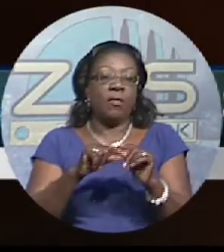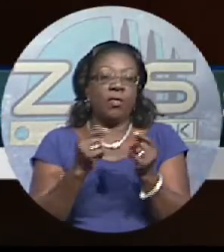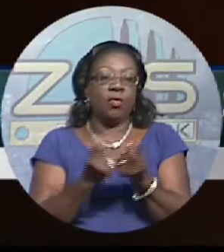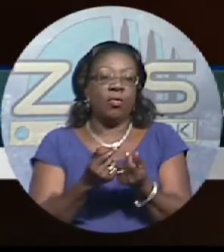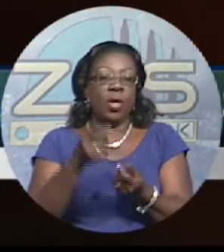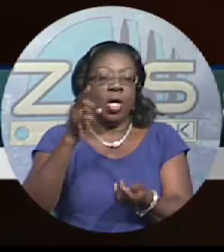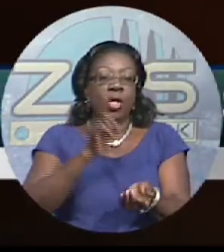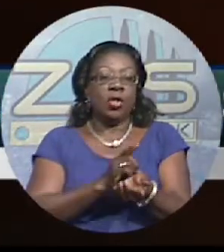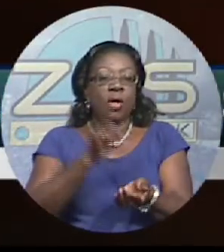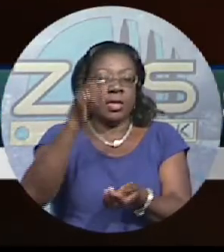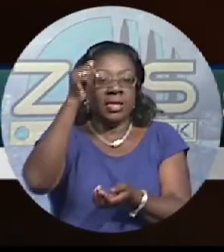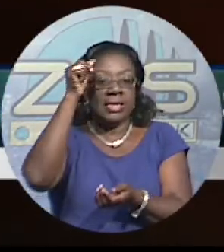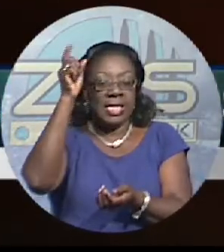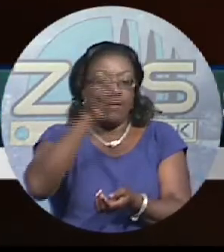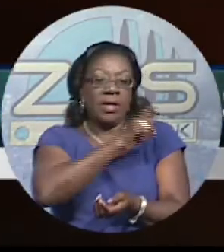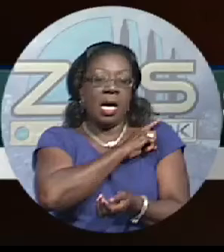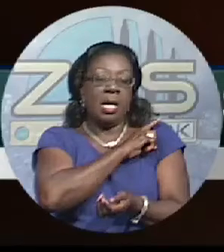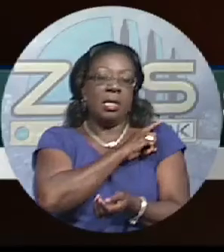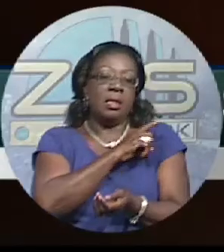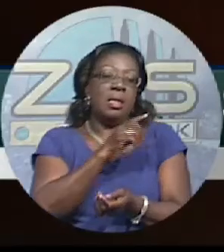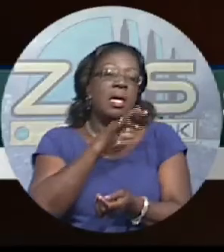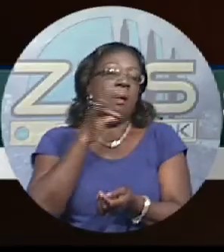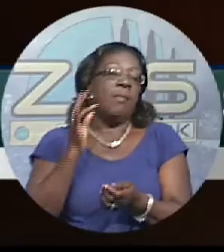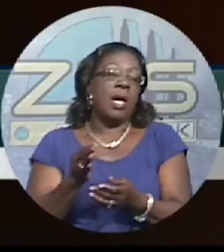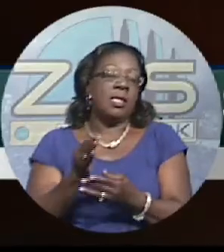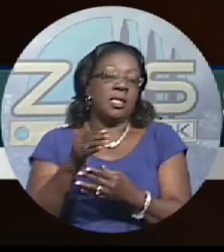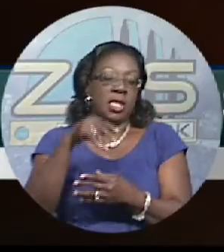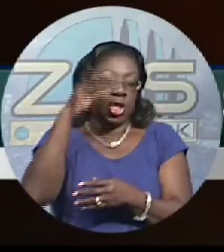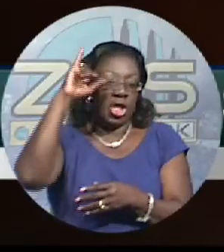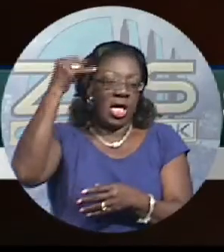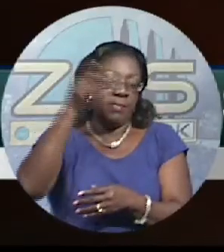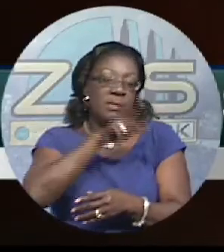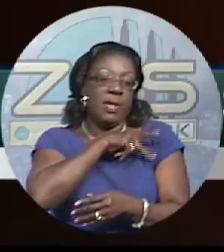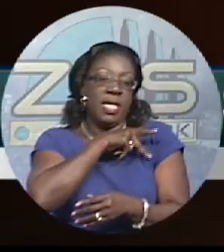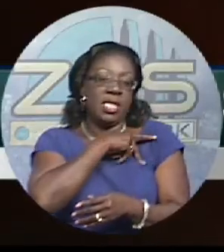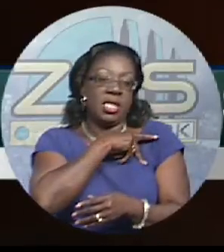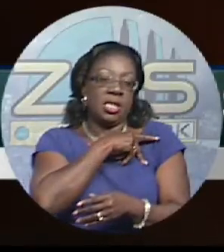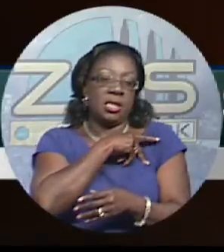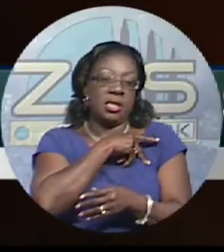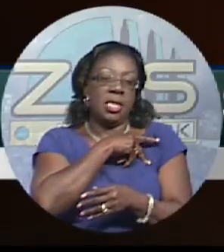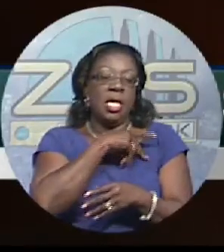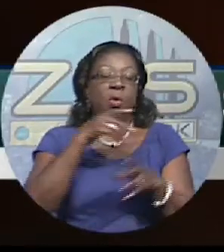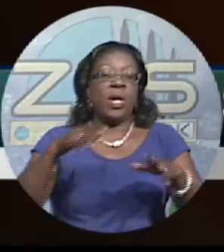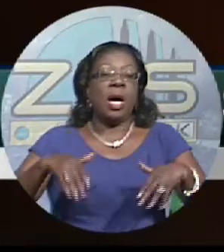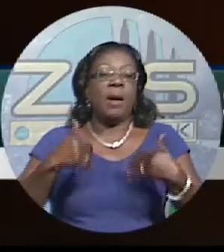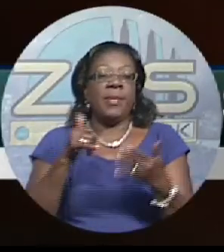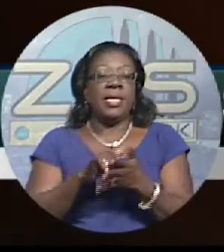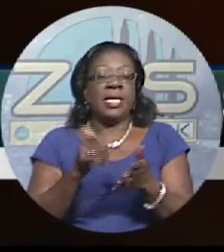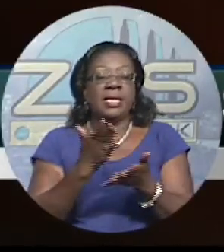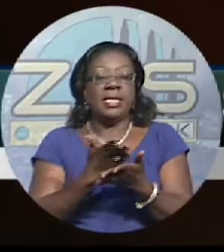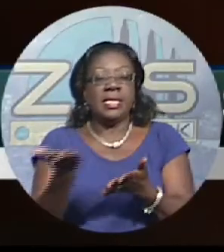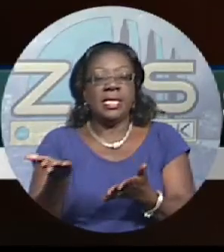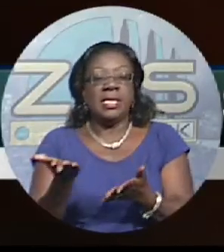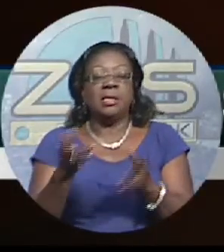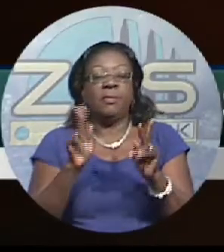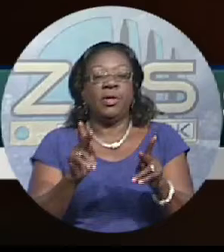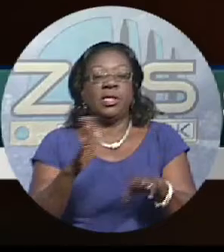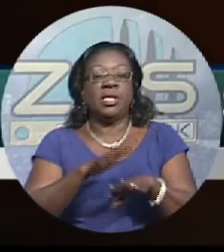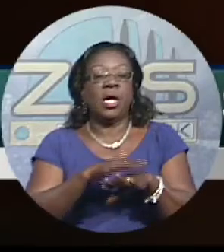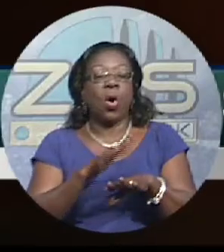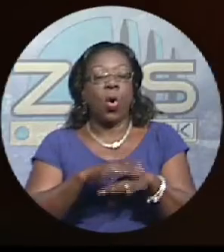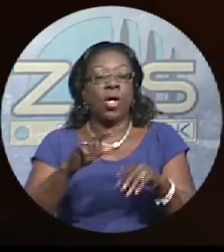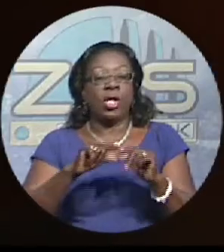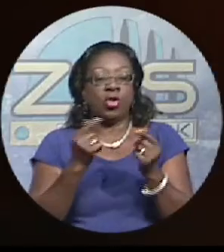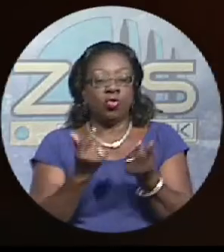Allen, Archdeacon James Palacios, and the President of the Bar, Mr. Ellsworth Johnson. We're so grateful that they've agreed to